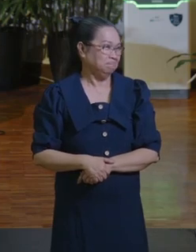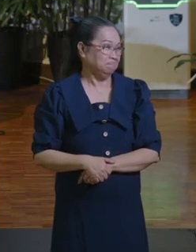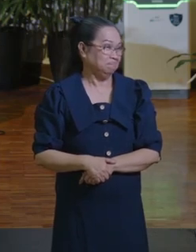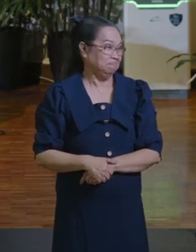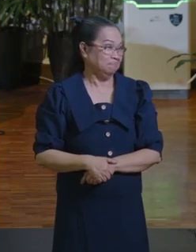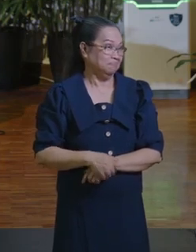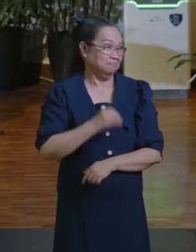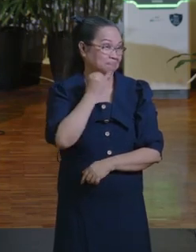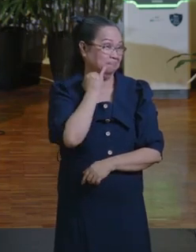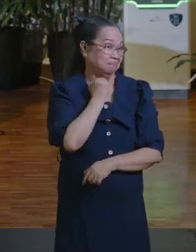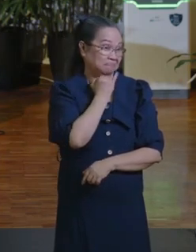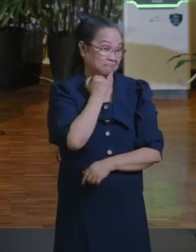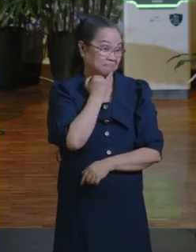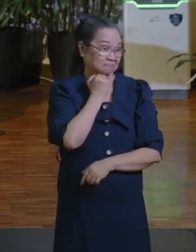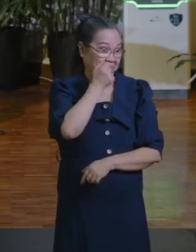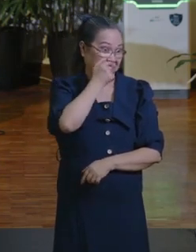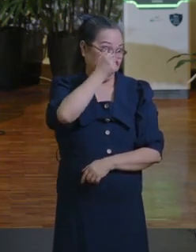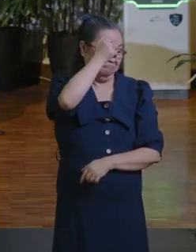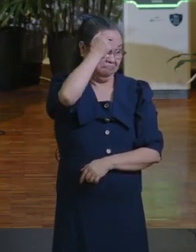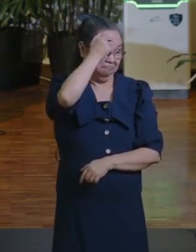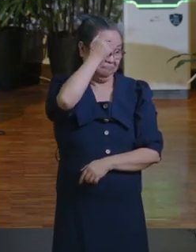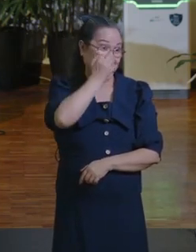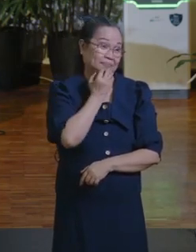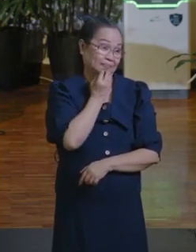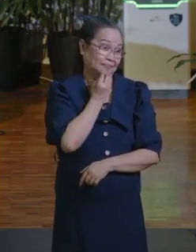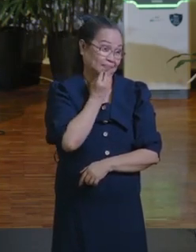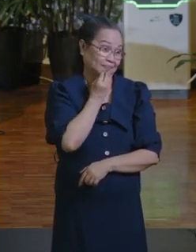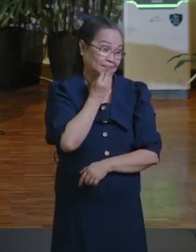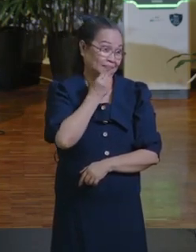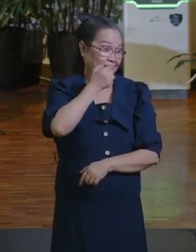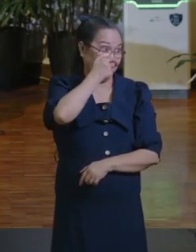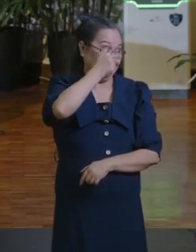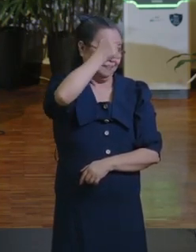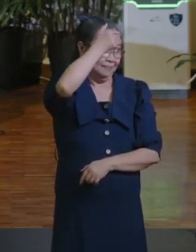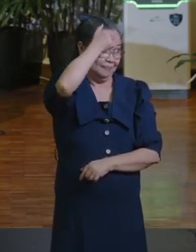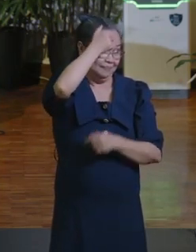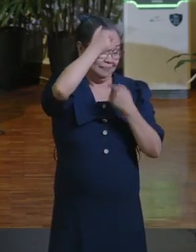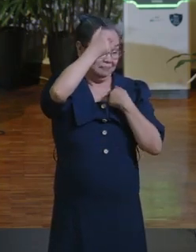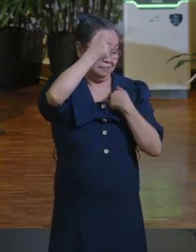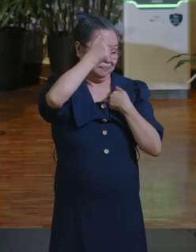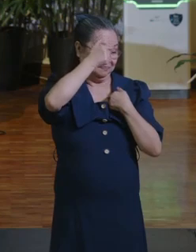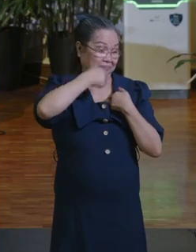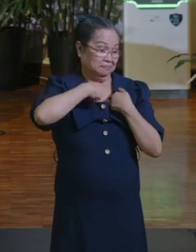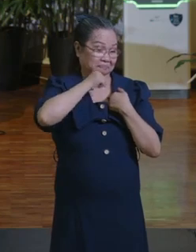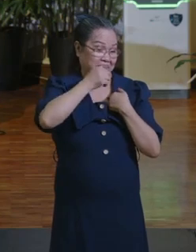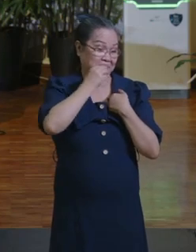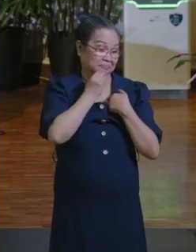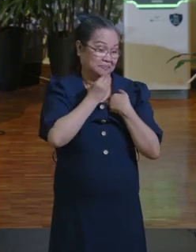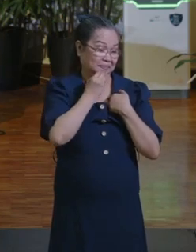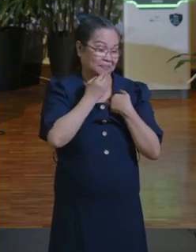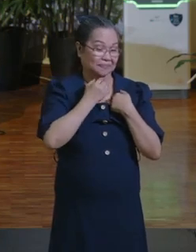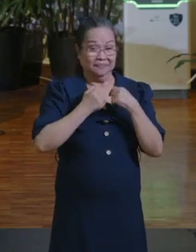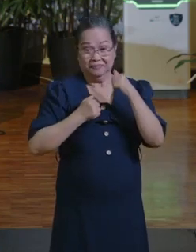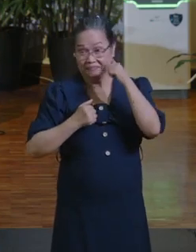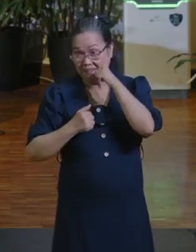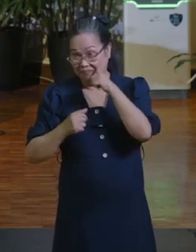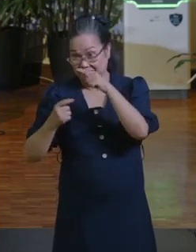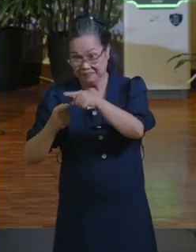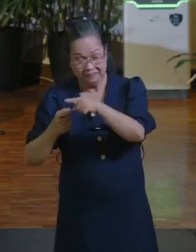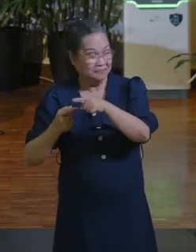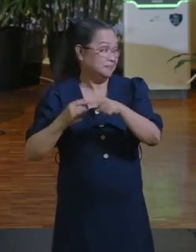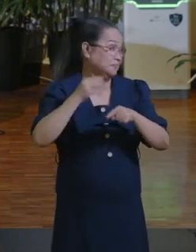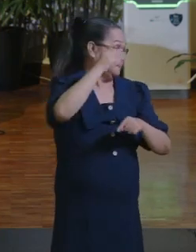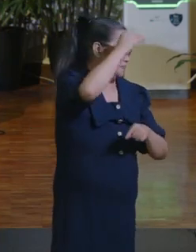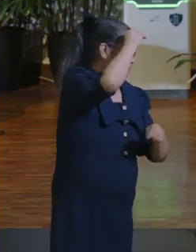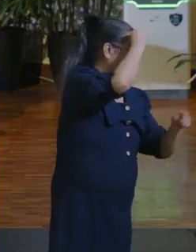Hudyo, ang Hentil, ay pare-pareho na. Ang babae, ang lalaki, ang